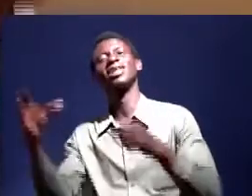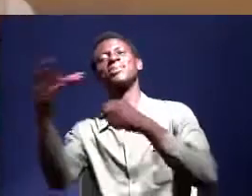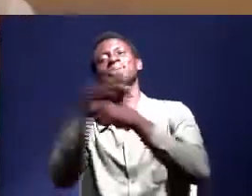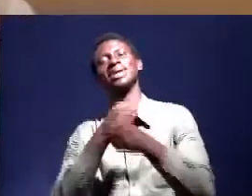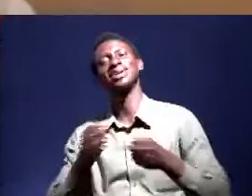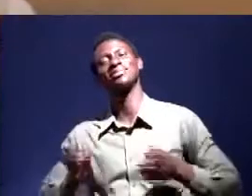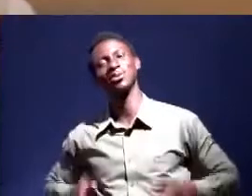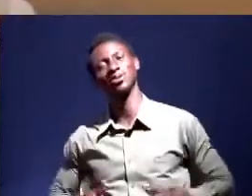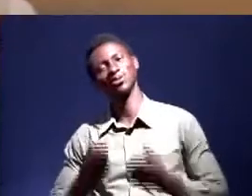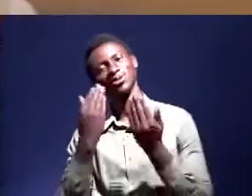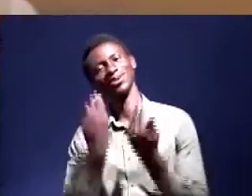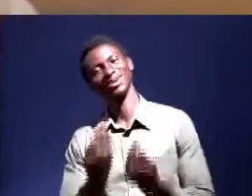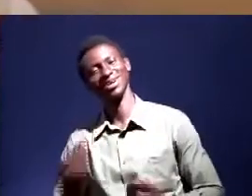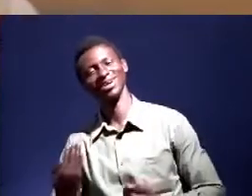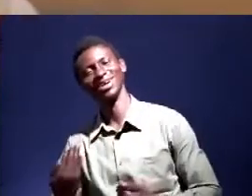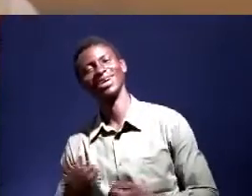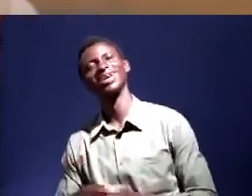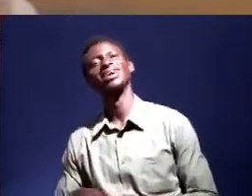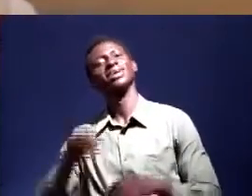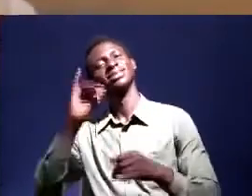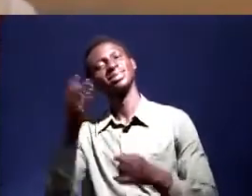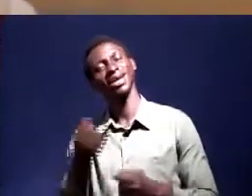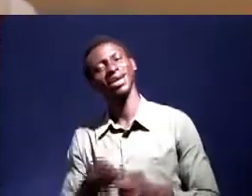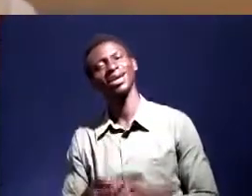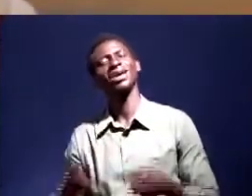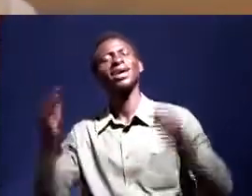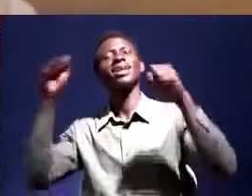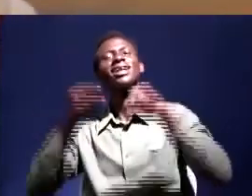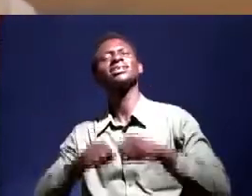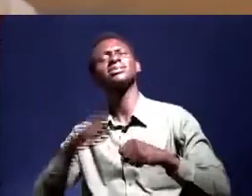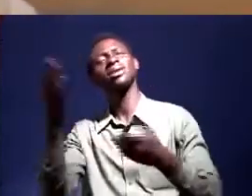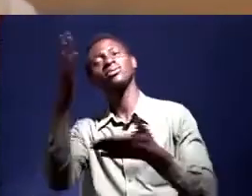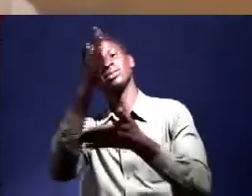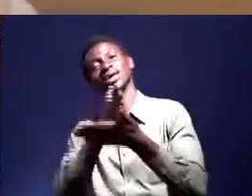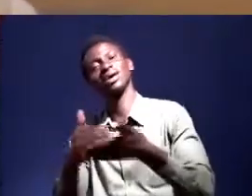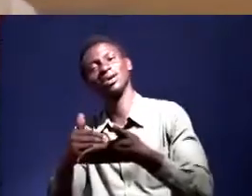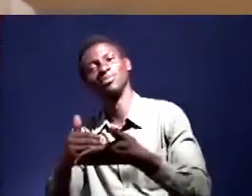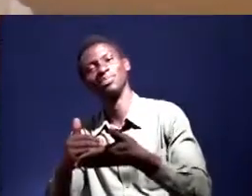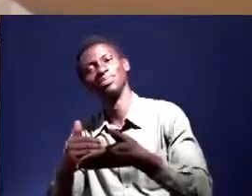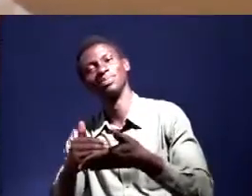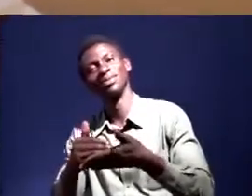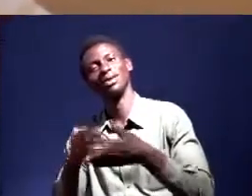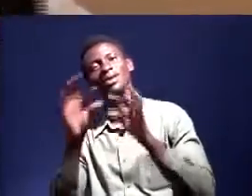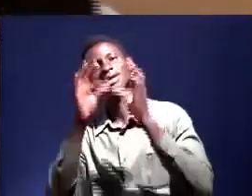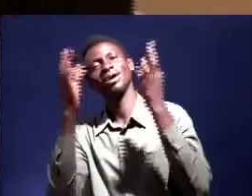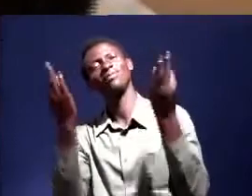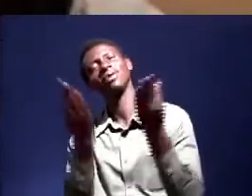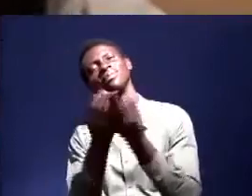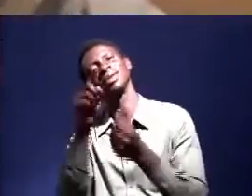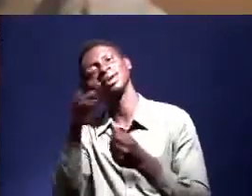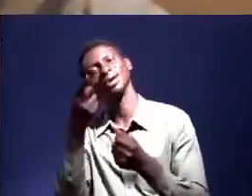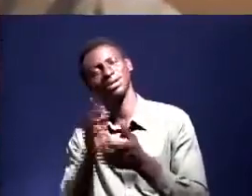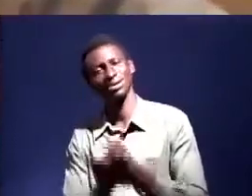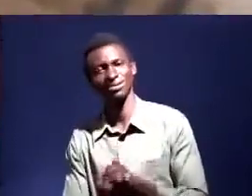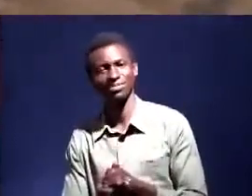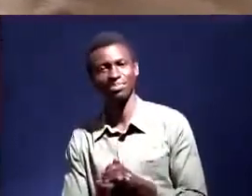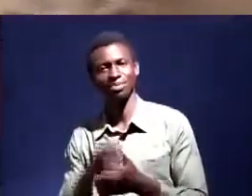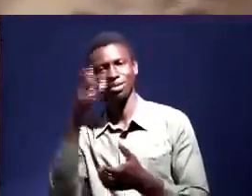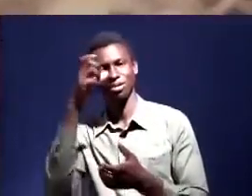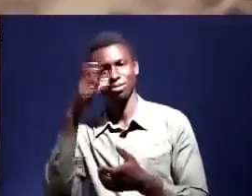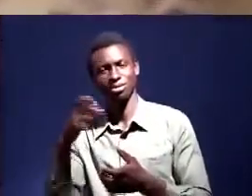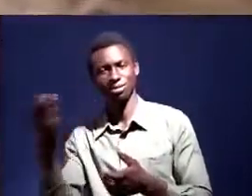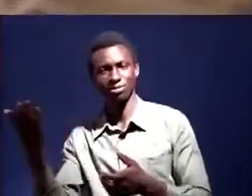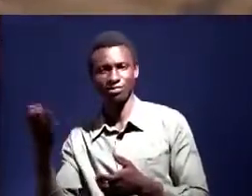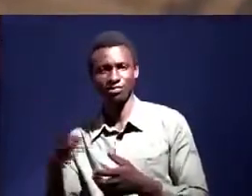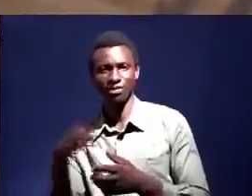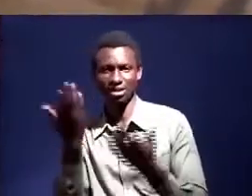Do some people try to get rid of their babies? And they leave them on the street